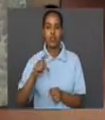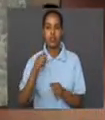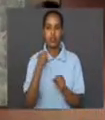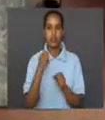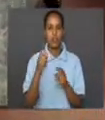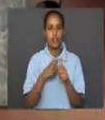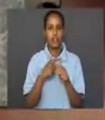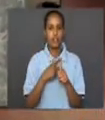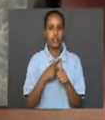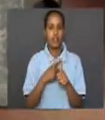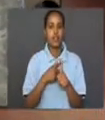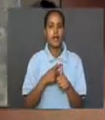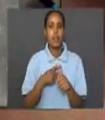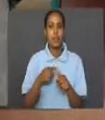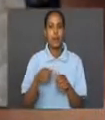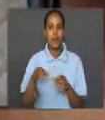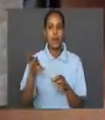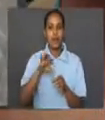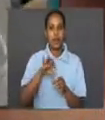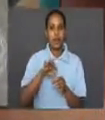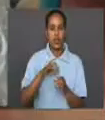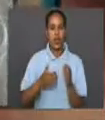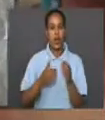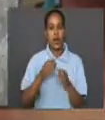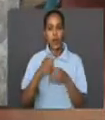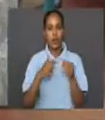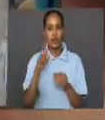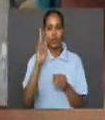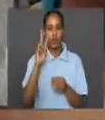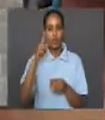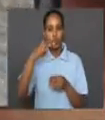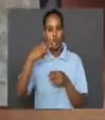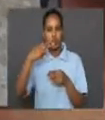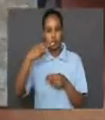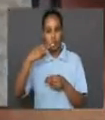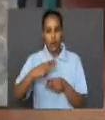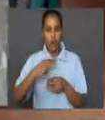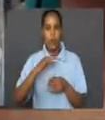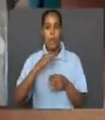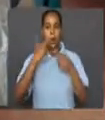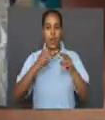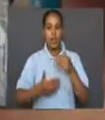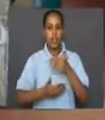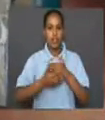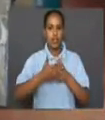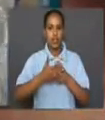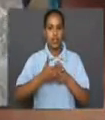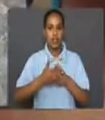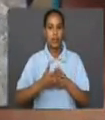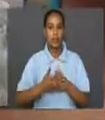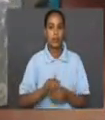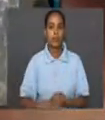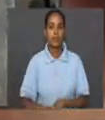they first pan-fried about 2 kilograms of eggshells until they were